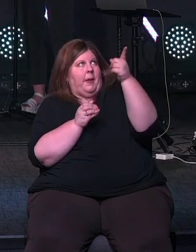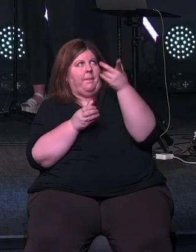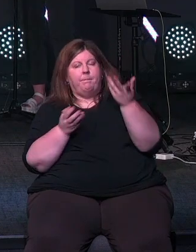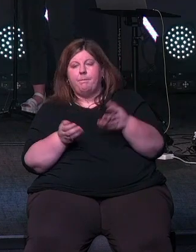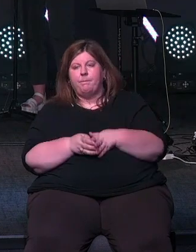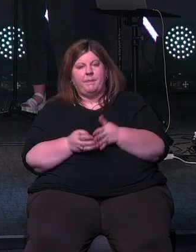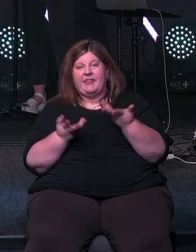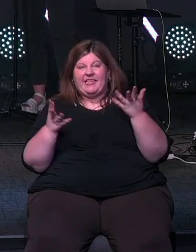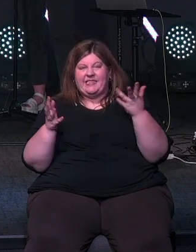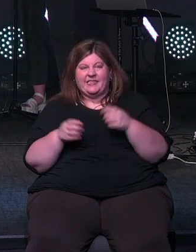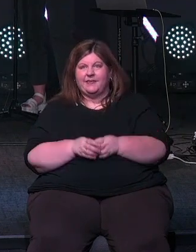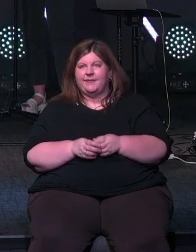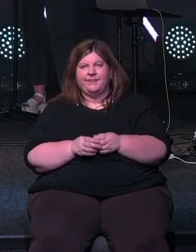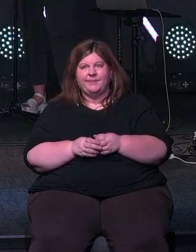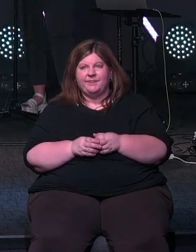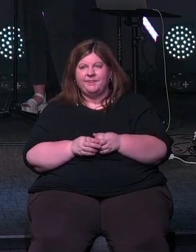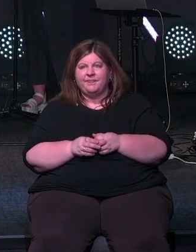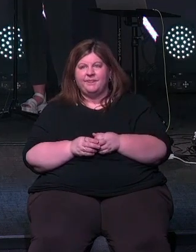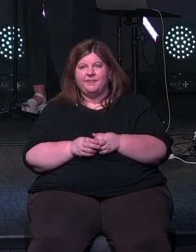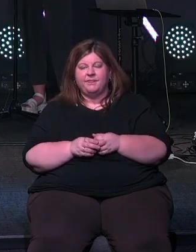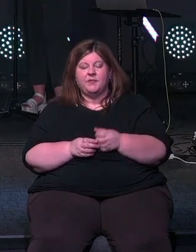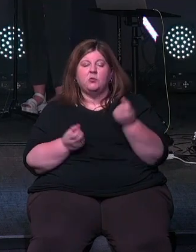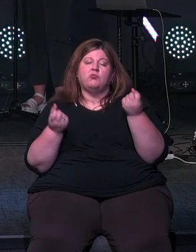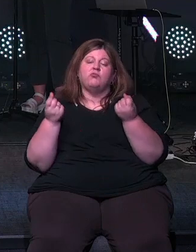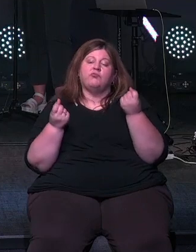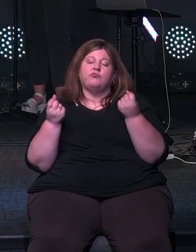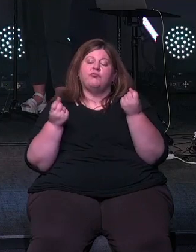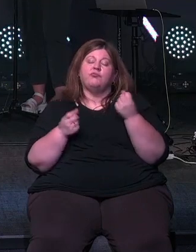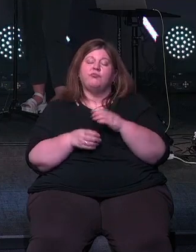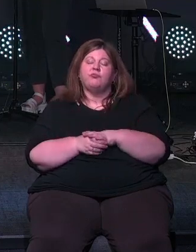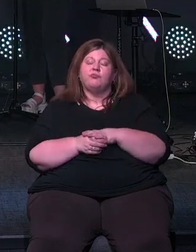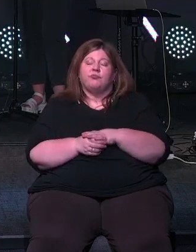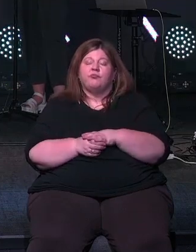it. So when you're in your car, maybe you're driving by